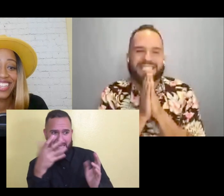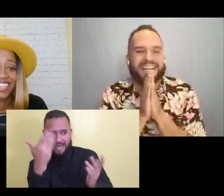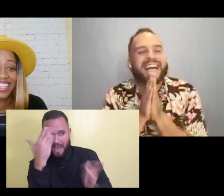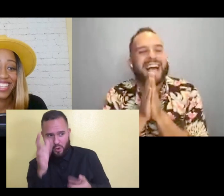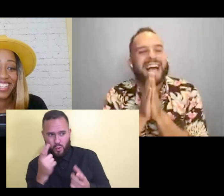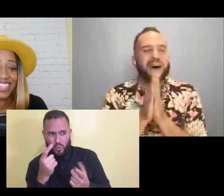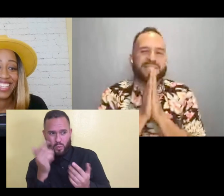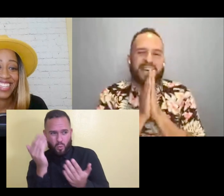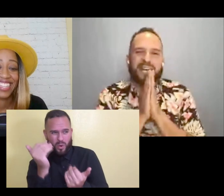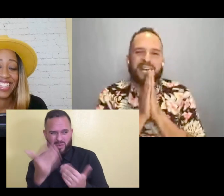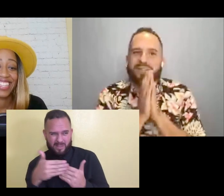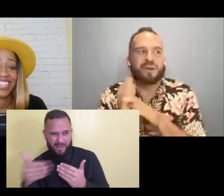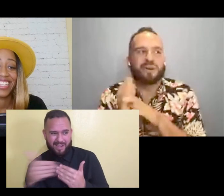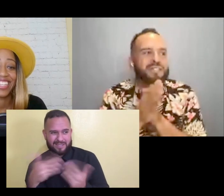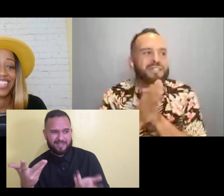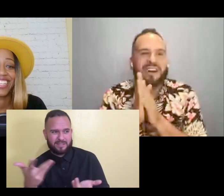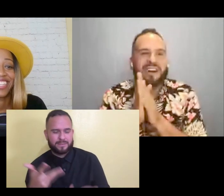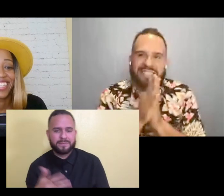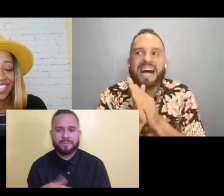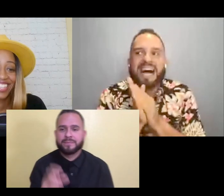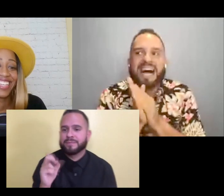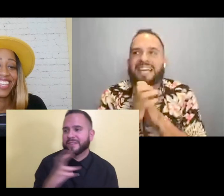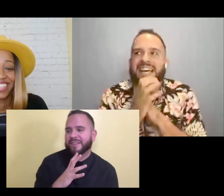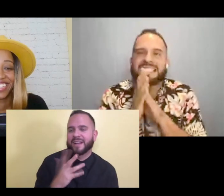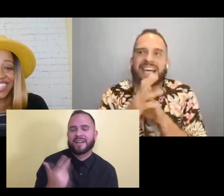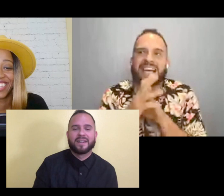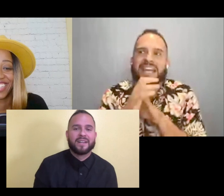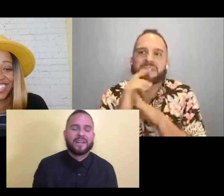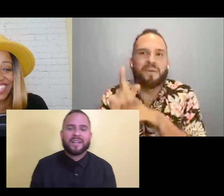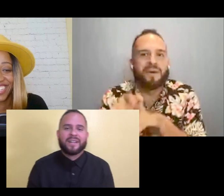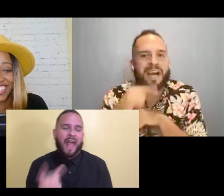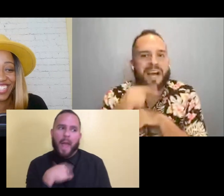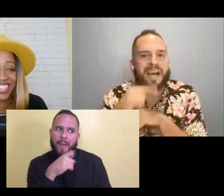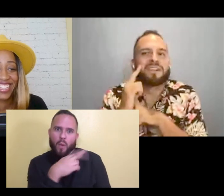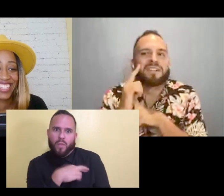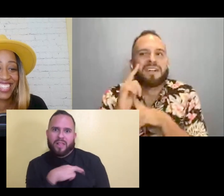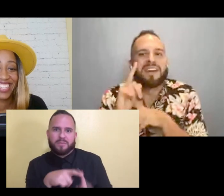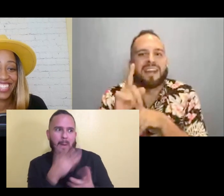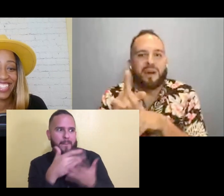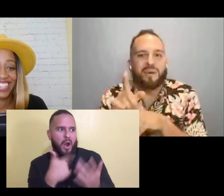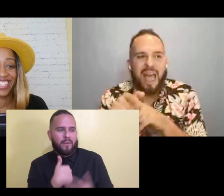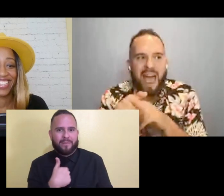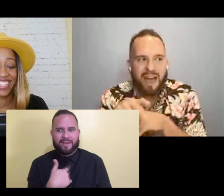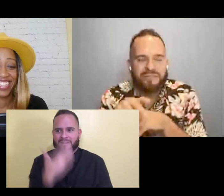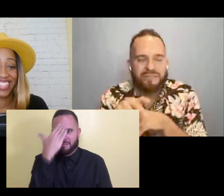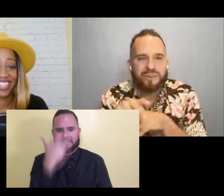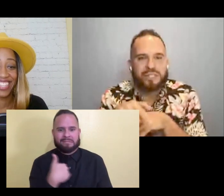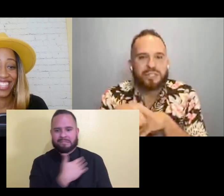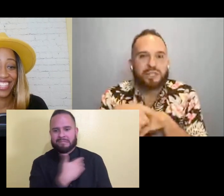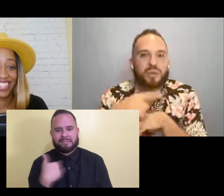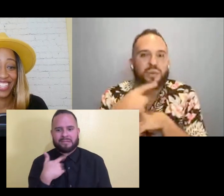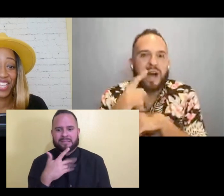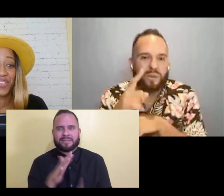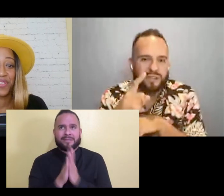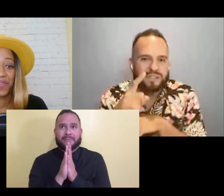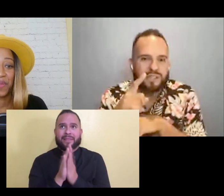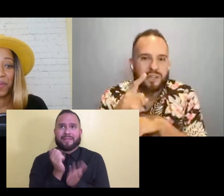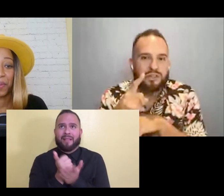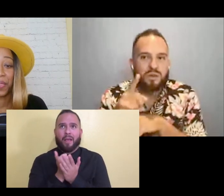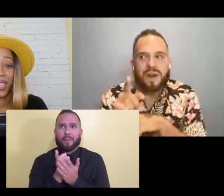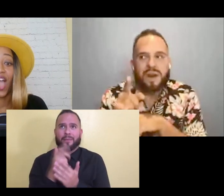just help us get up there. So we start on this hike, and it's been 1 hour, an hour and a half,